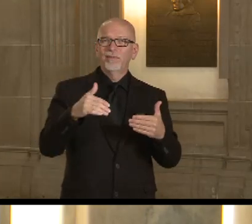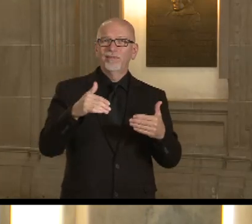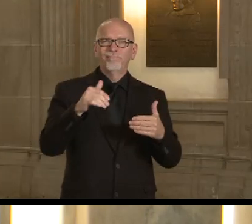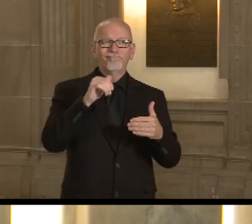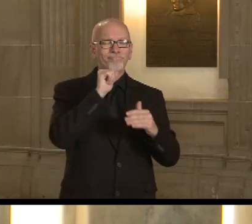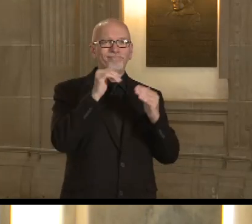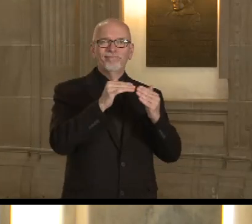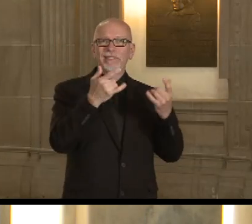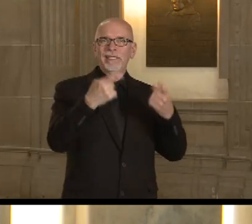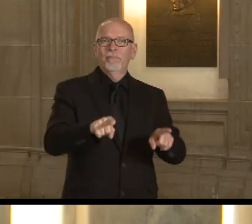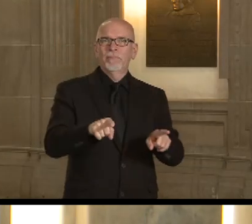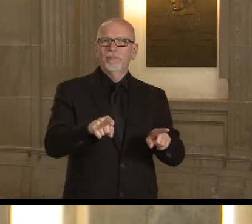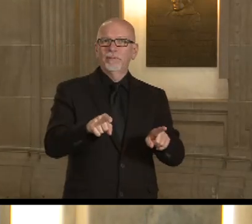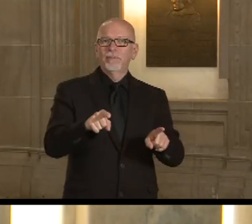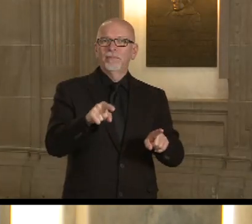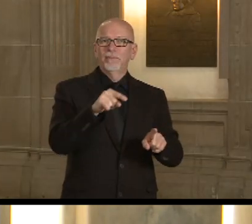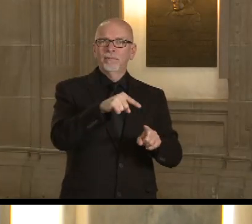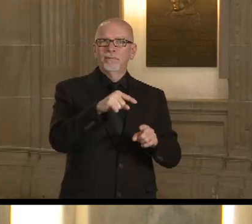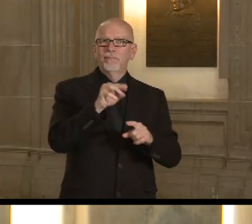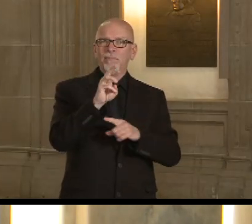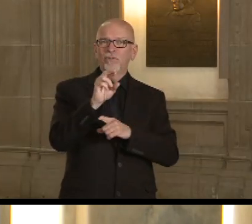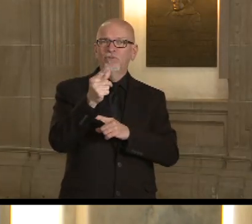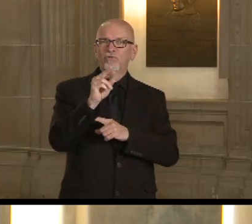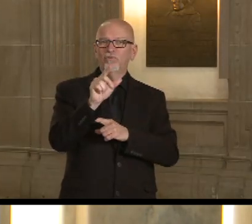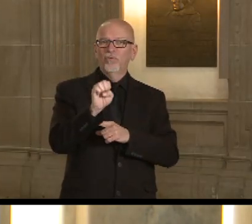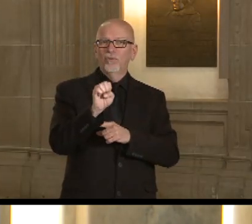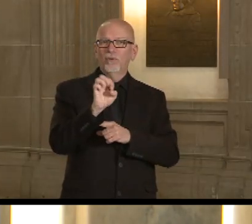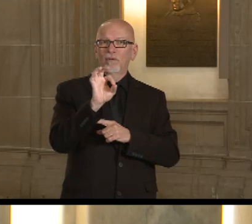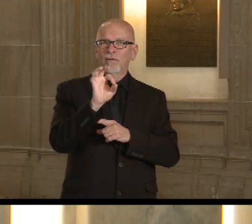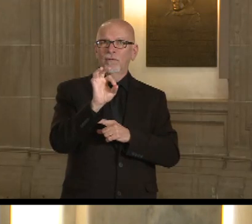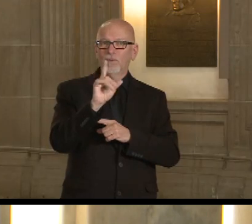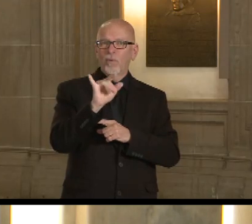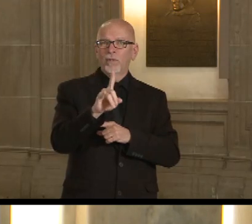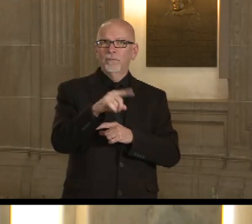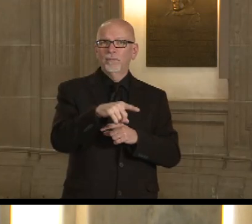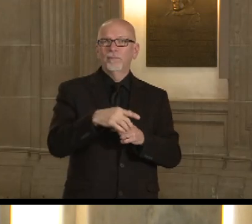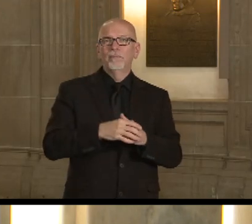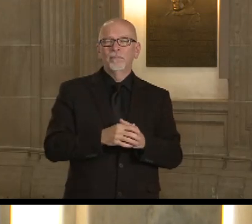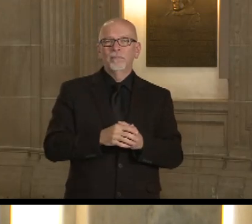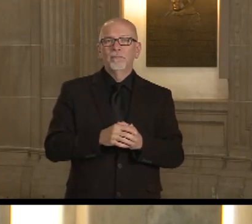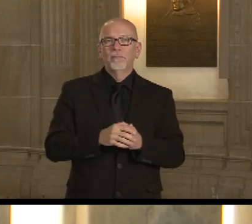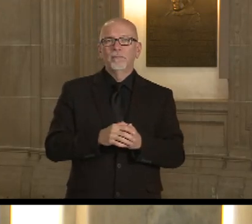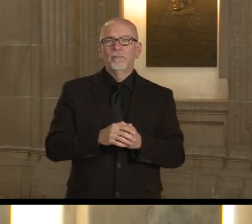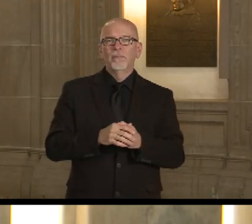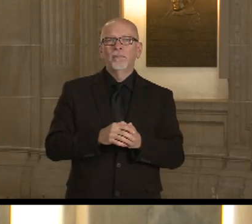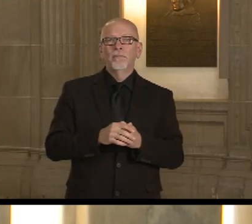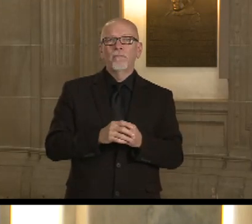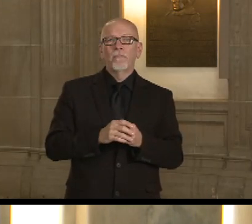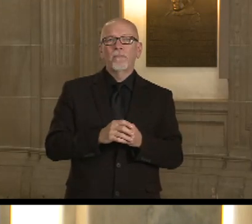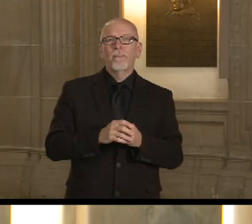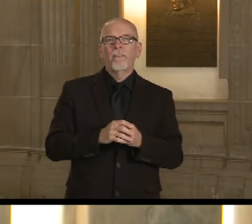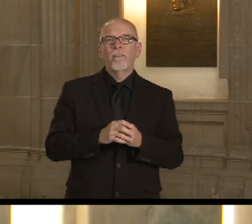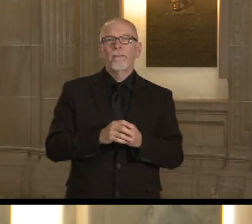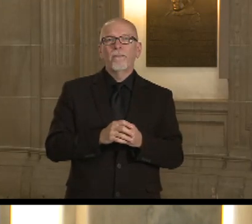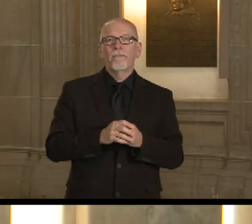injustice that was done to Mr. George Floyd,